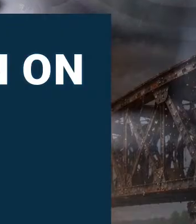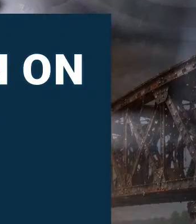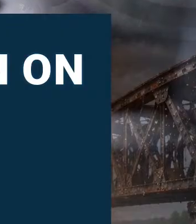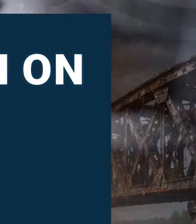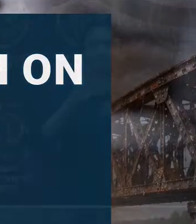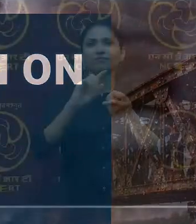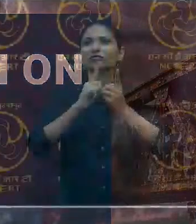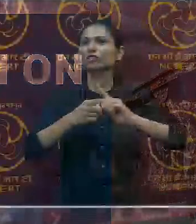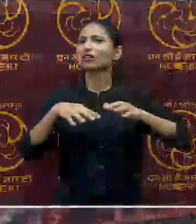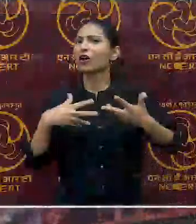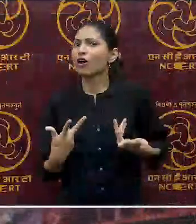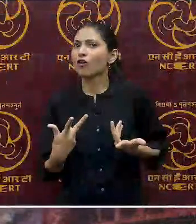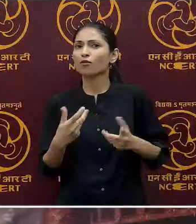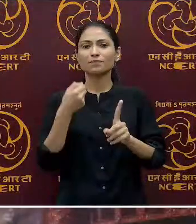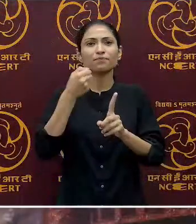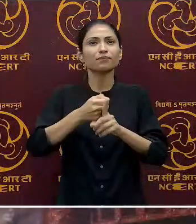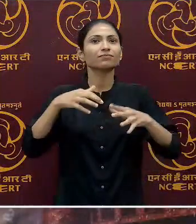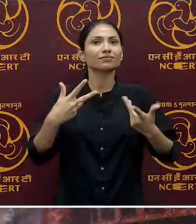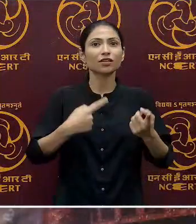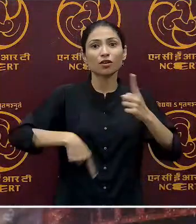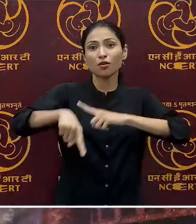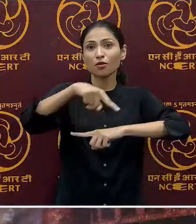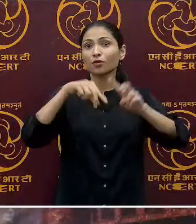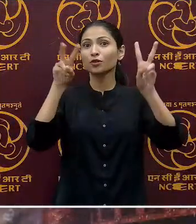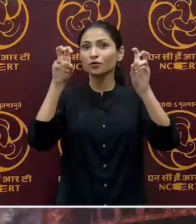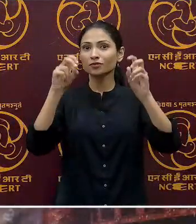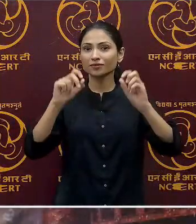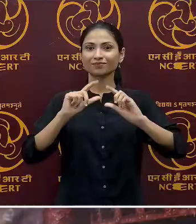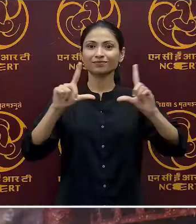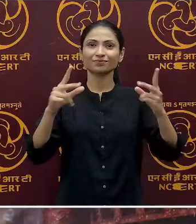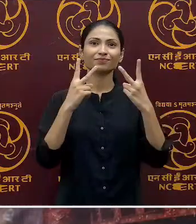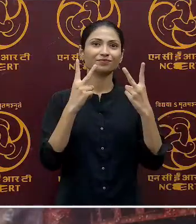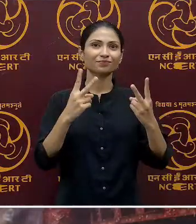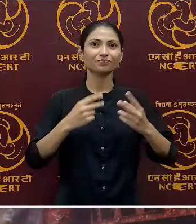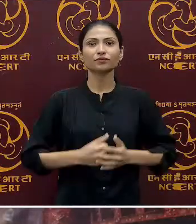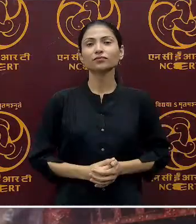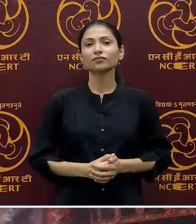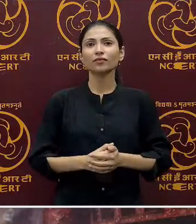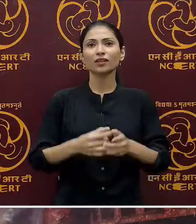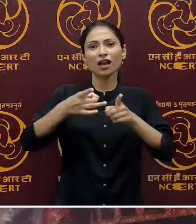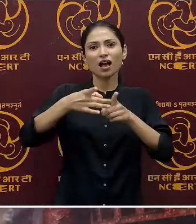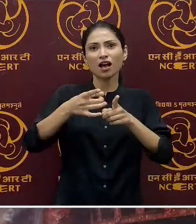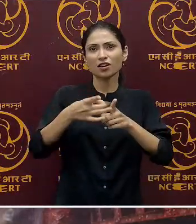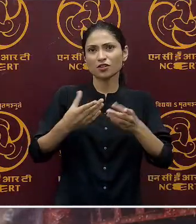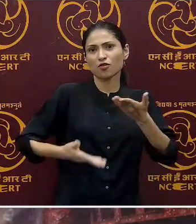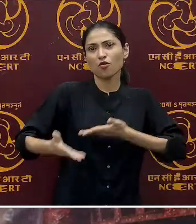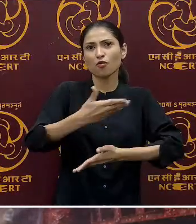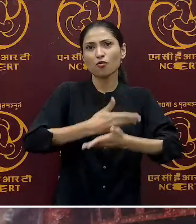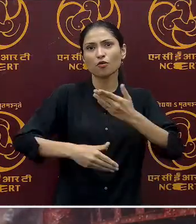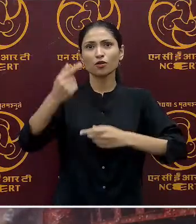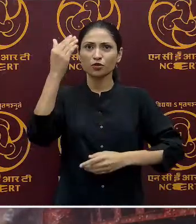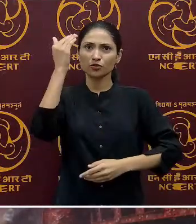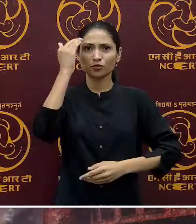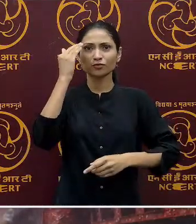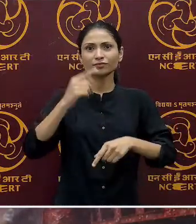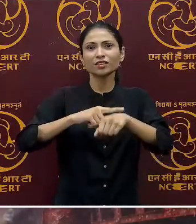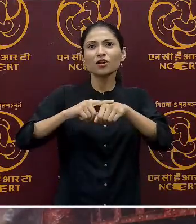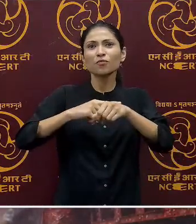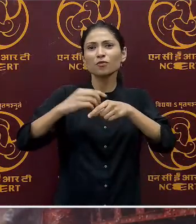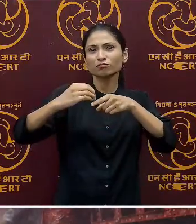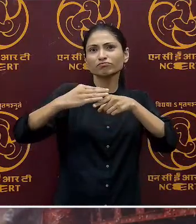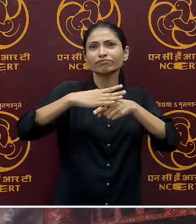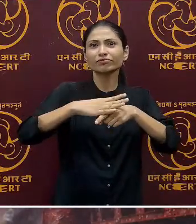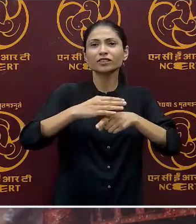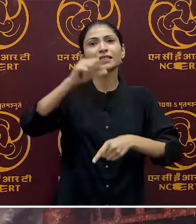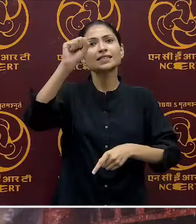well. Iron, as we all know that it rusts, yes, but is it because of air? Is it because of